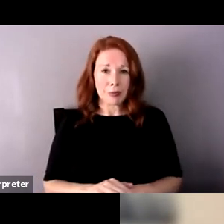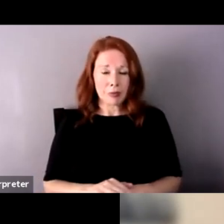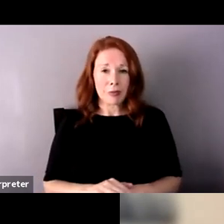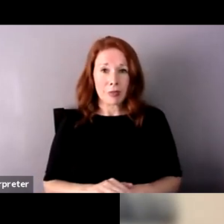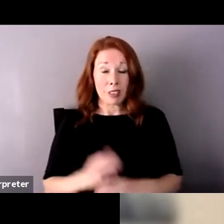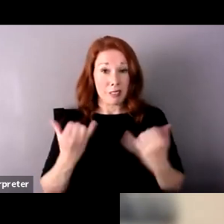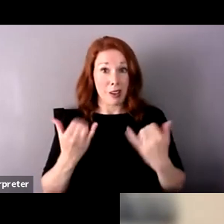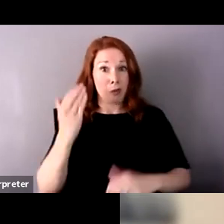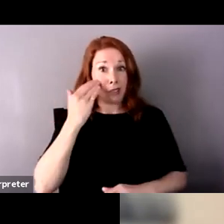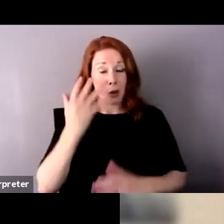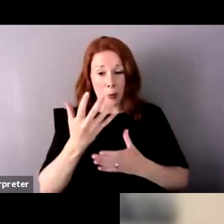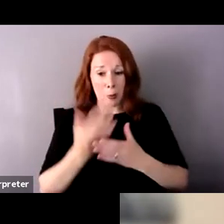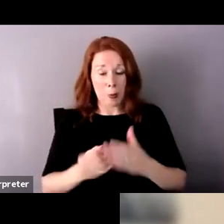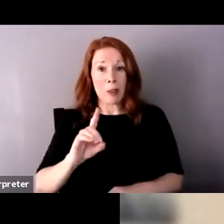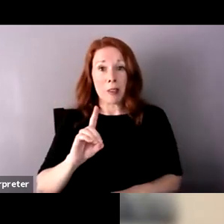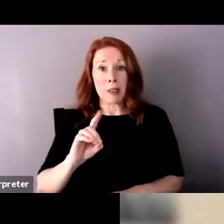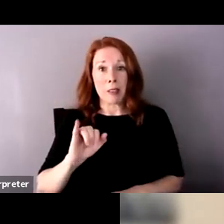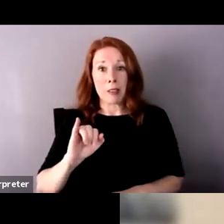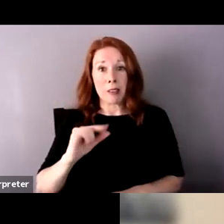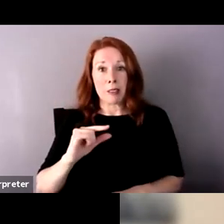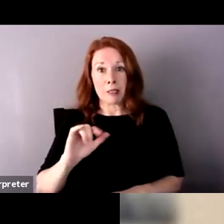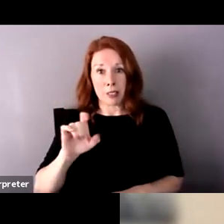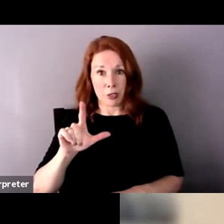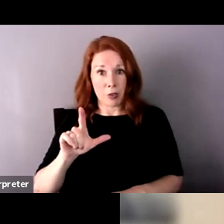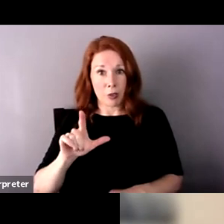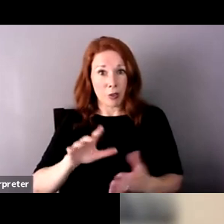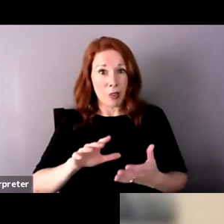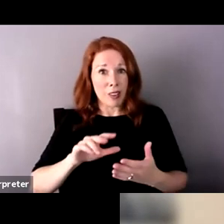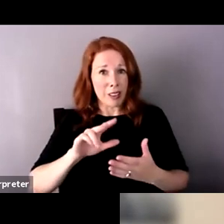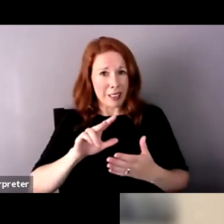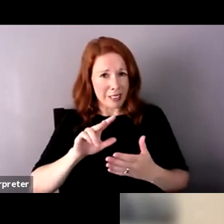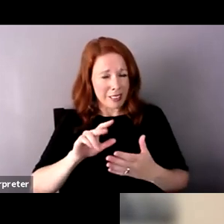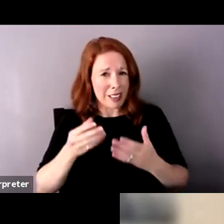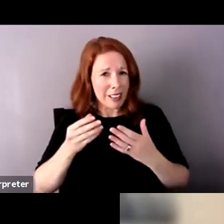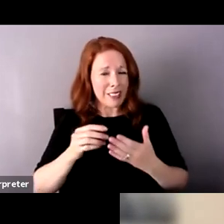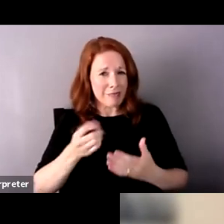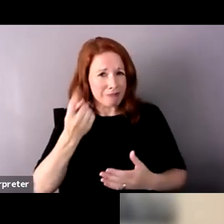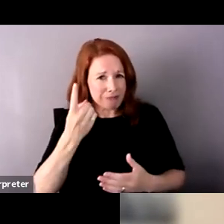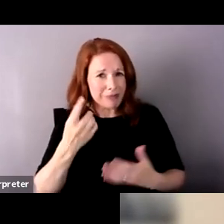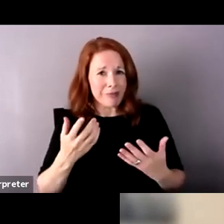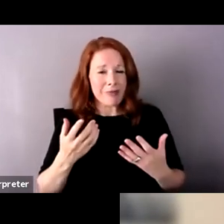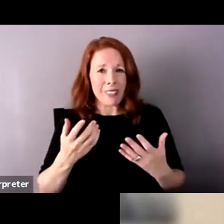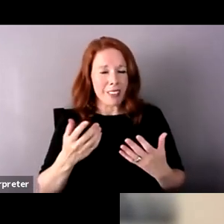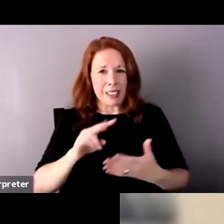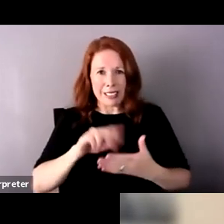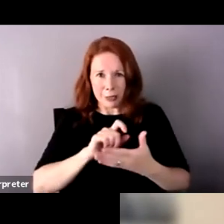gaps in digital literacy. And I'm currently involved in a pilot project with the Canadian Association of